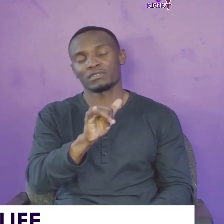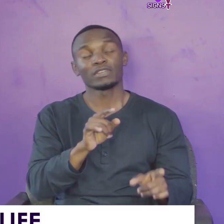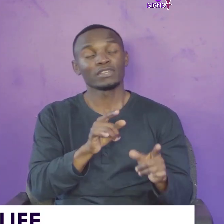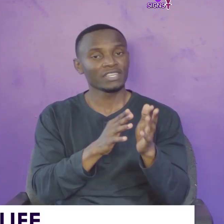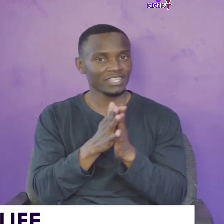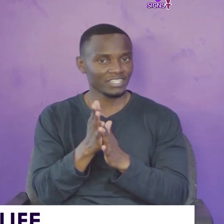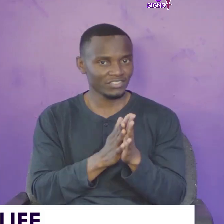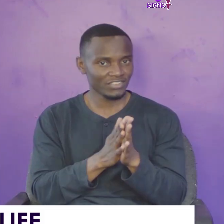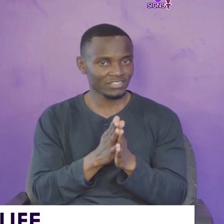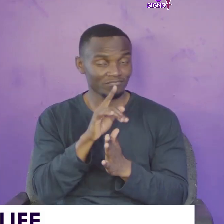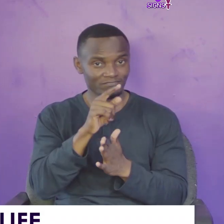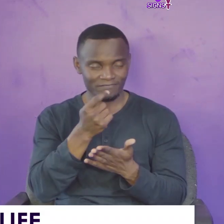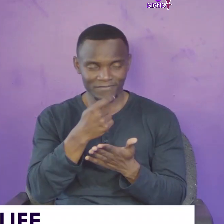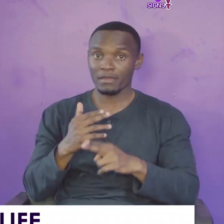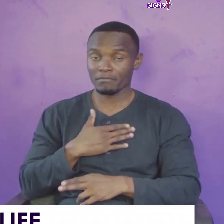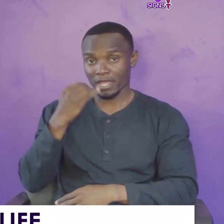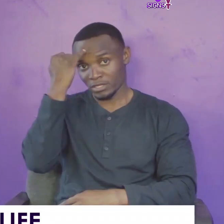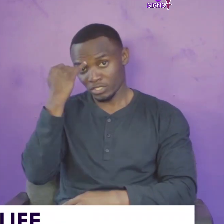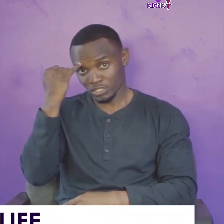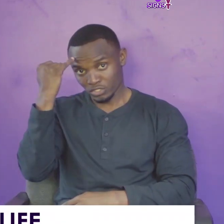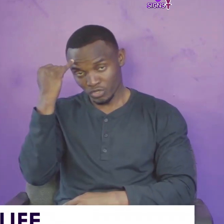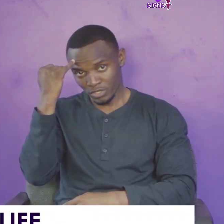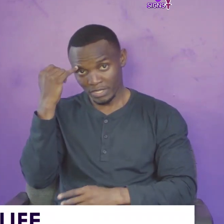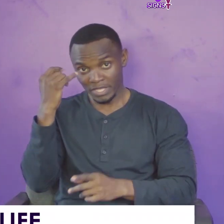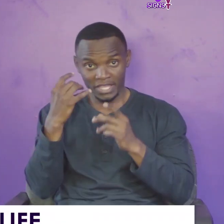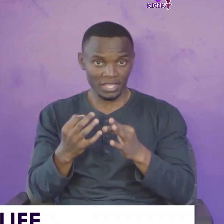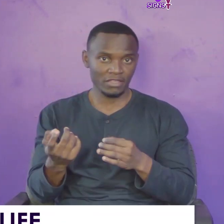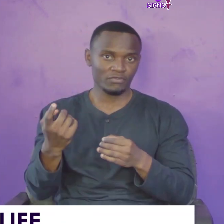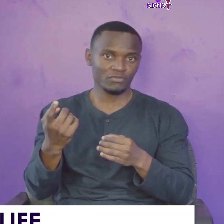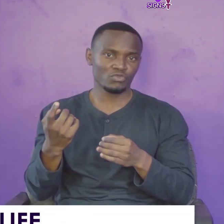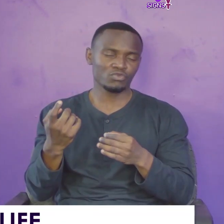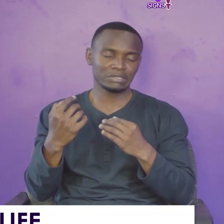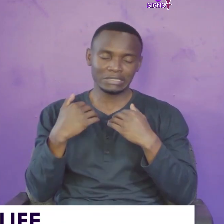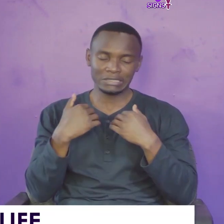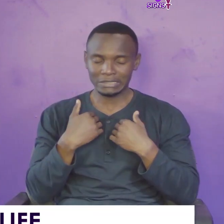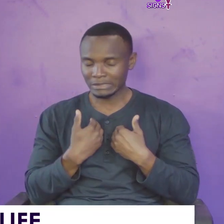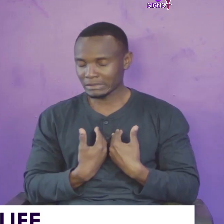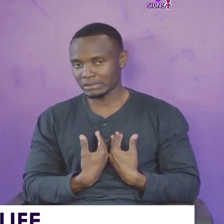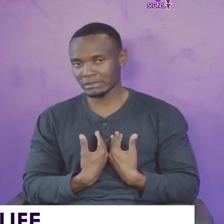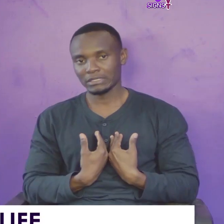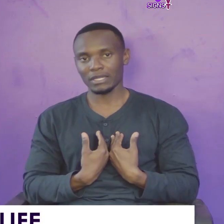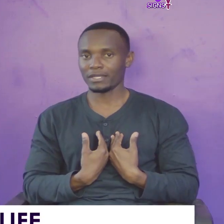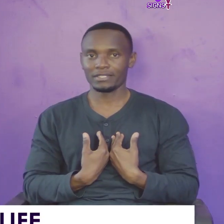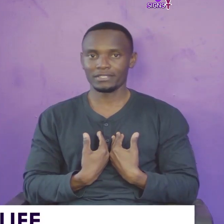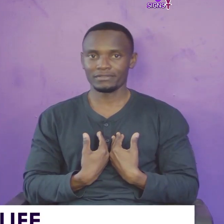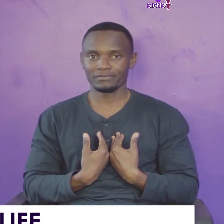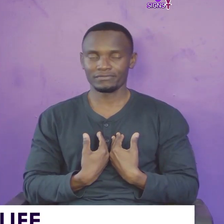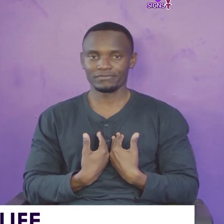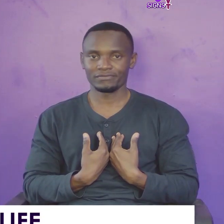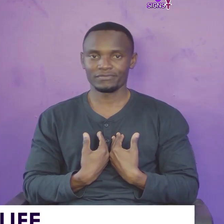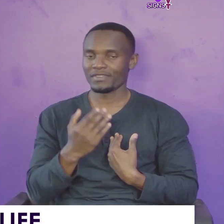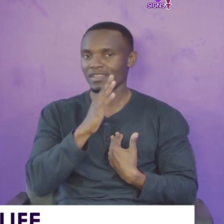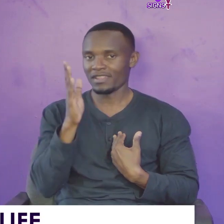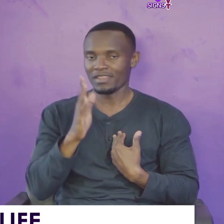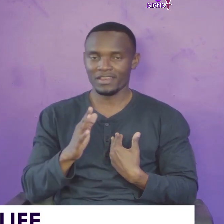interestingly, a writer. Wow. Just in case you've been fatigued for one reason or another, never fail to